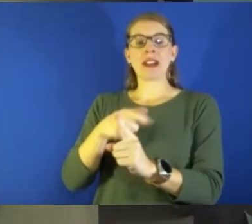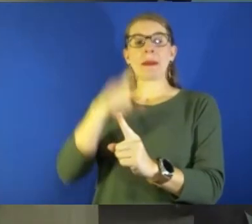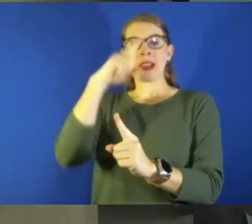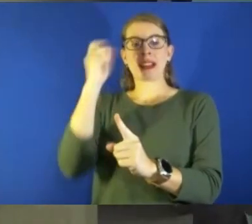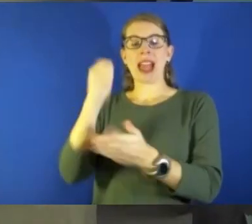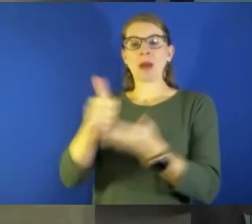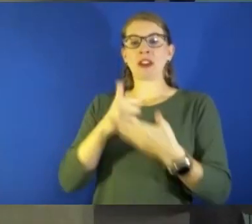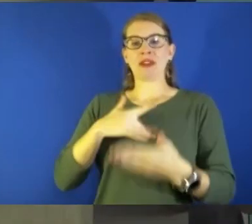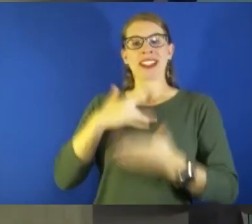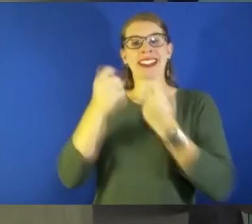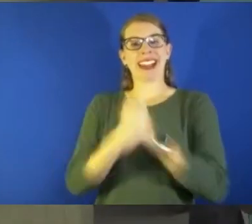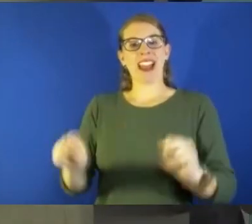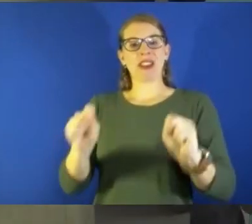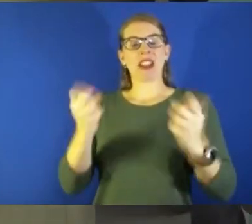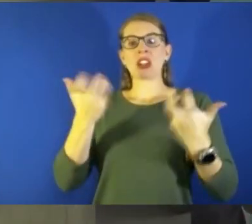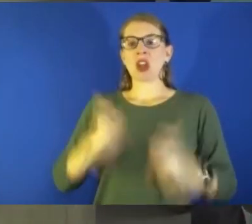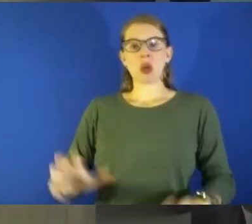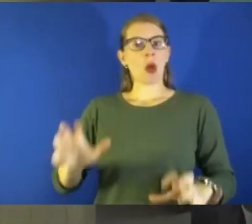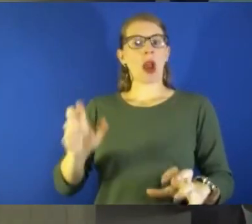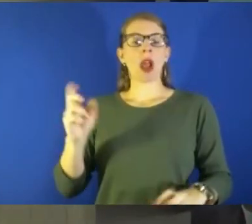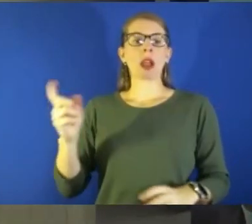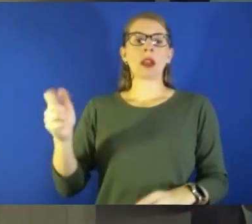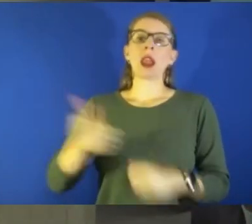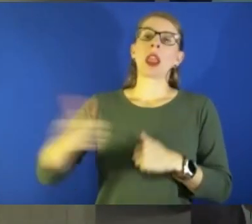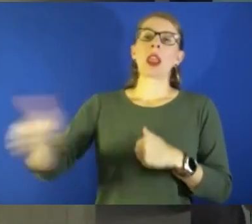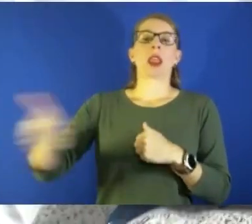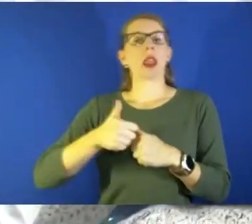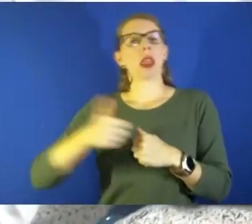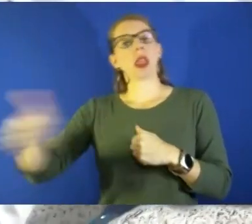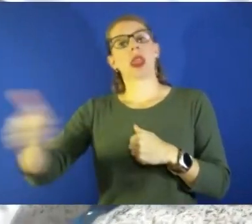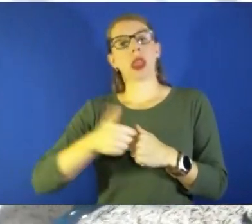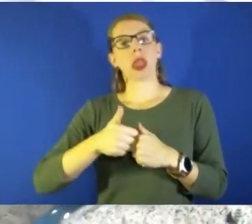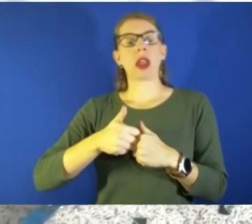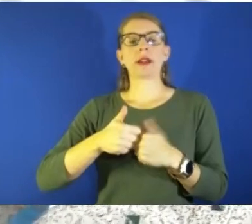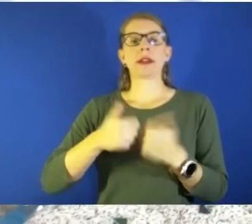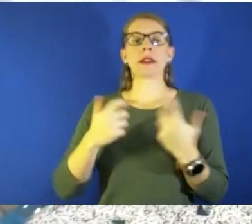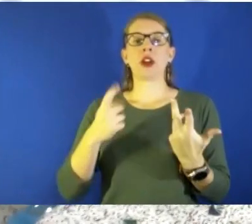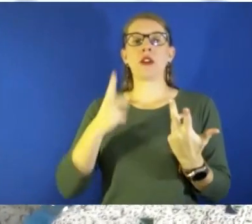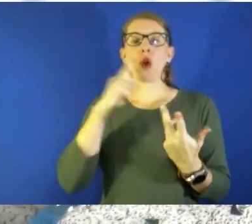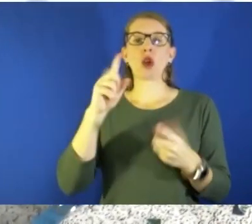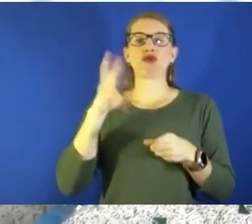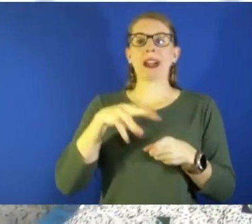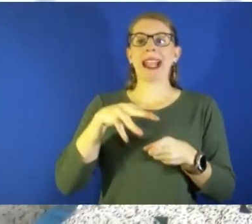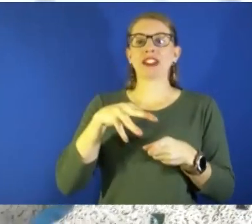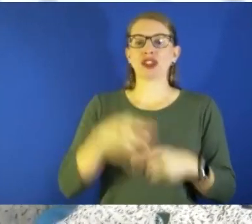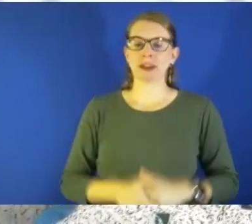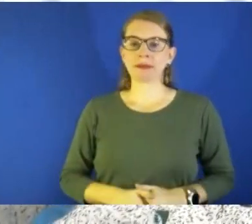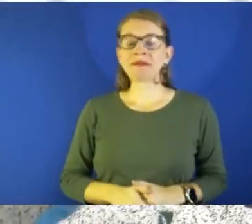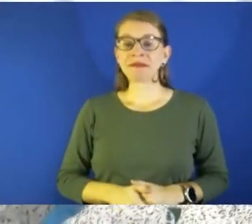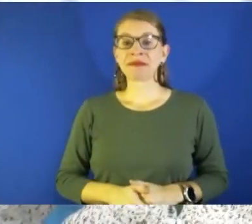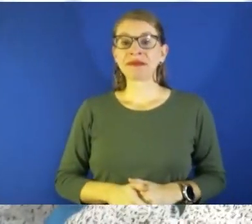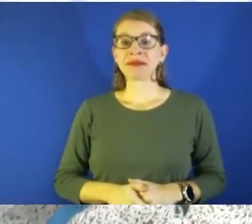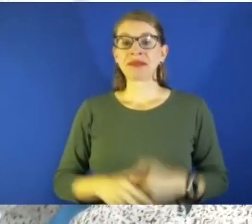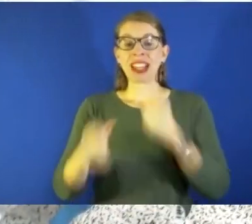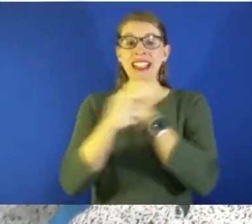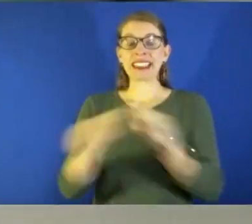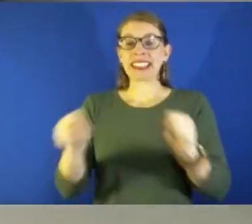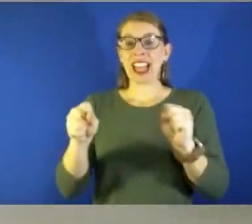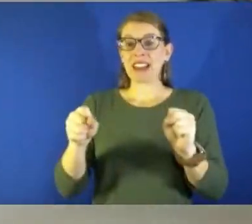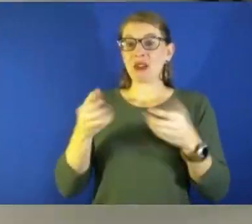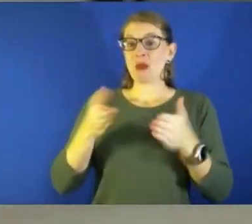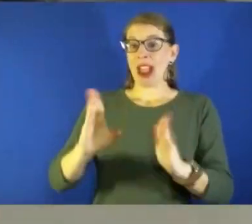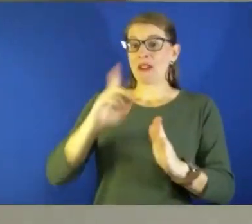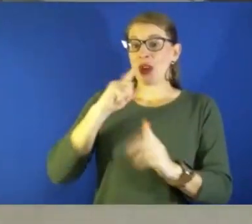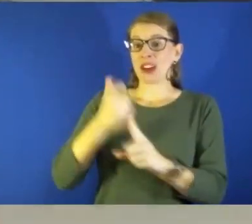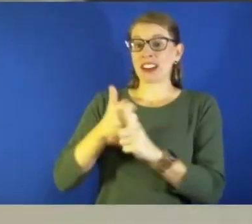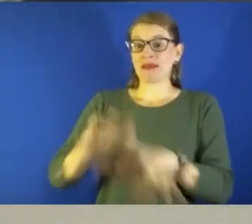safe, because she didn't want to have to keep coming back and making multiple trips back to the hospital for radiation. So it was a safer way for her to get her treatment, and